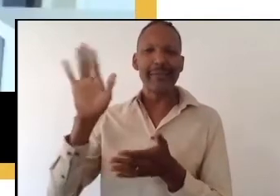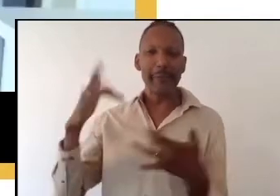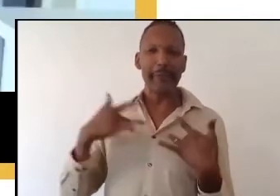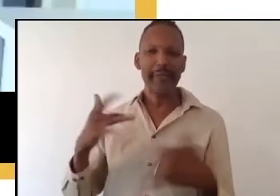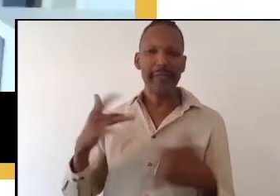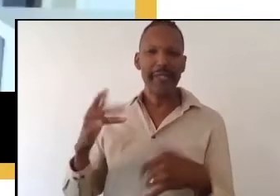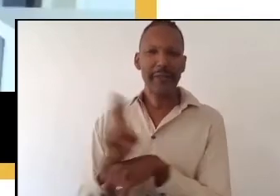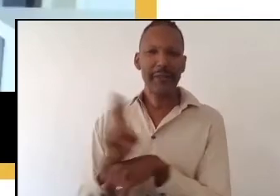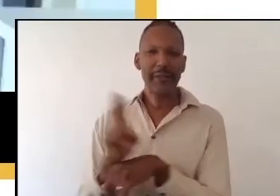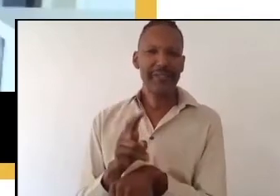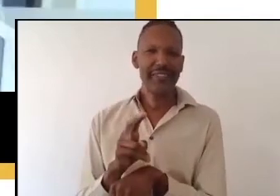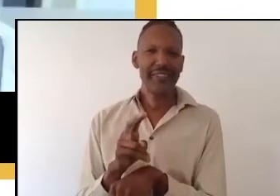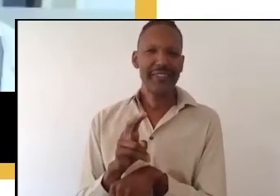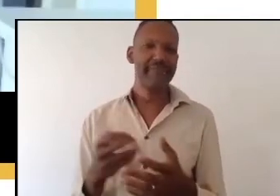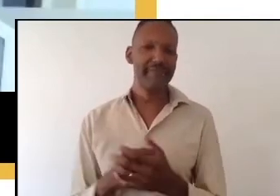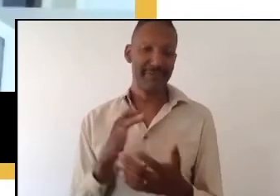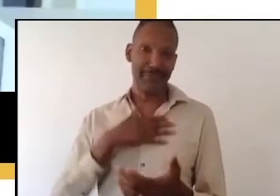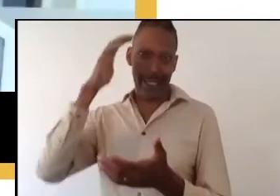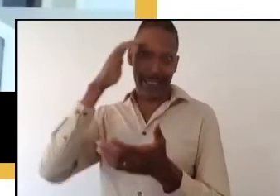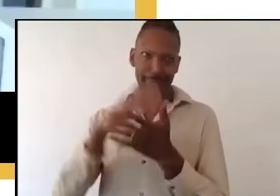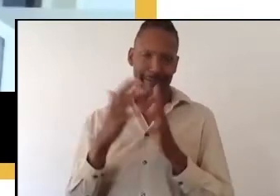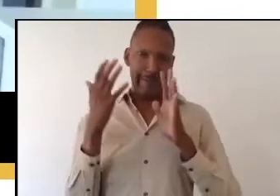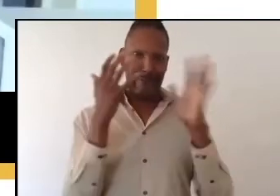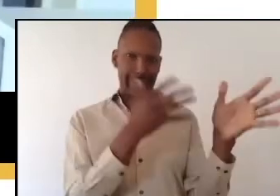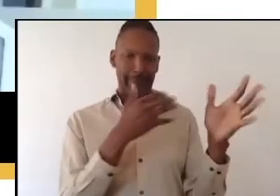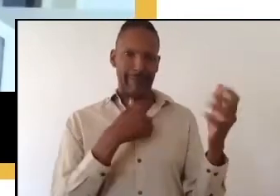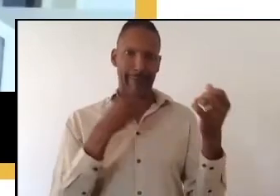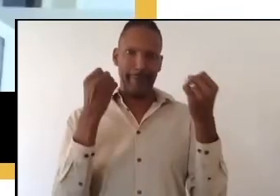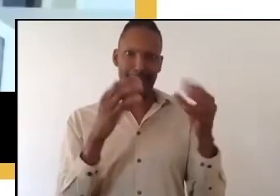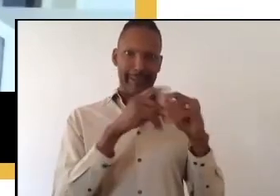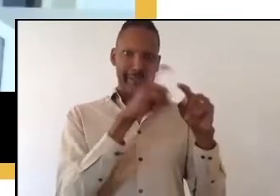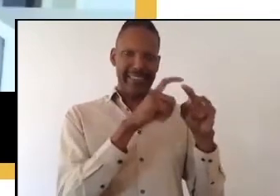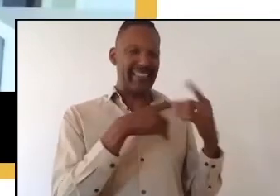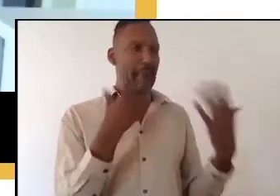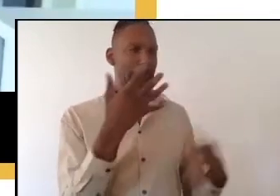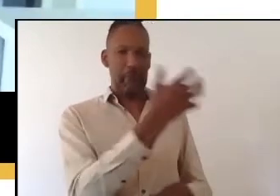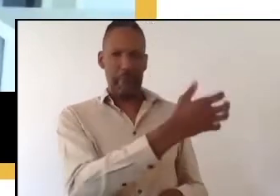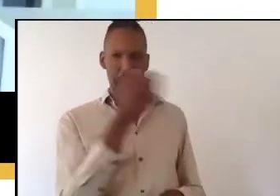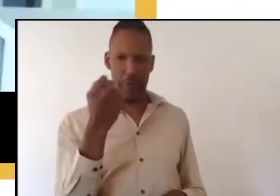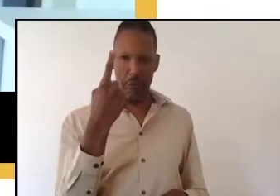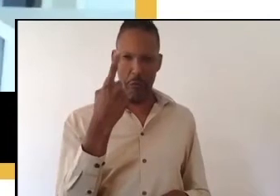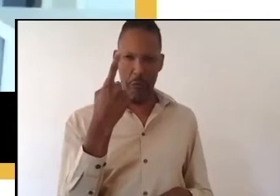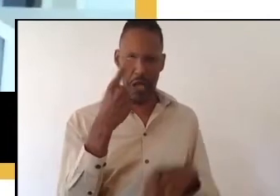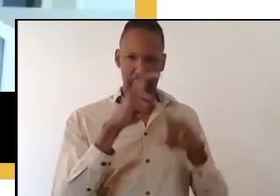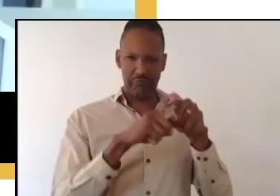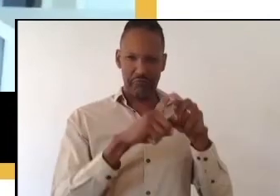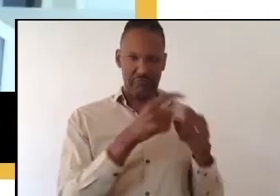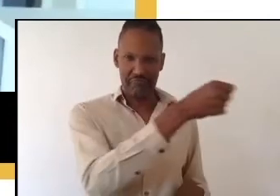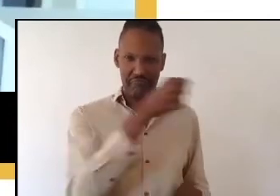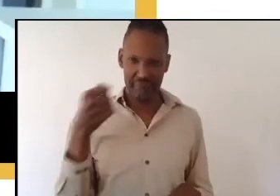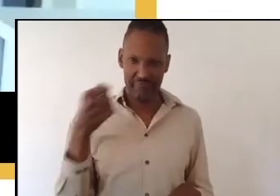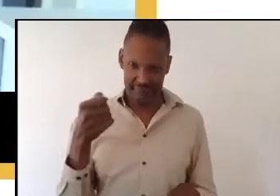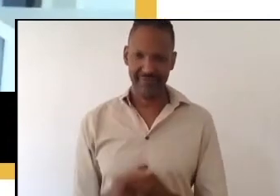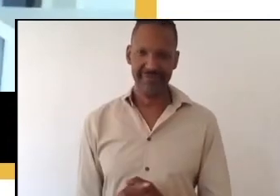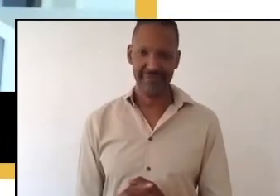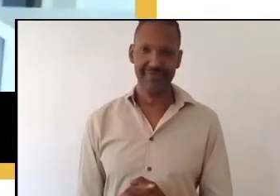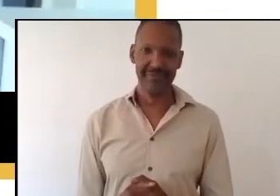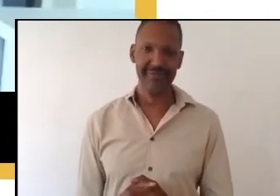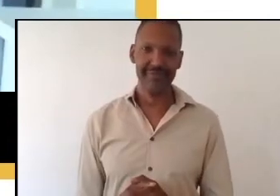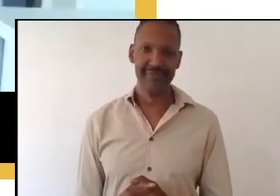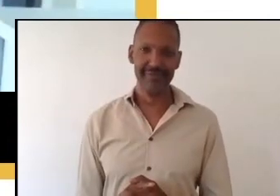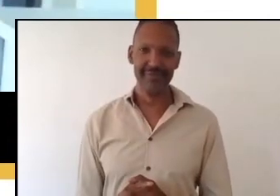ones, but my husband doesn't, so I always can find it in his closet. Okay, so here is one of